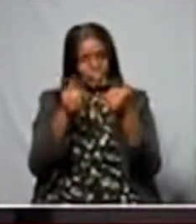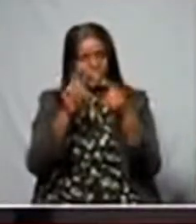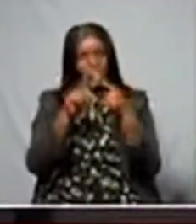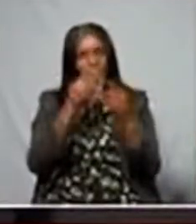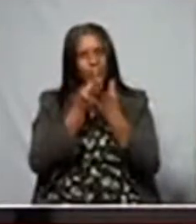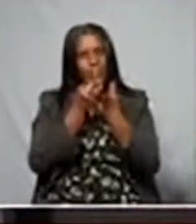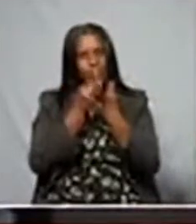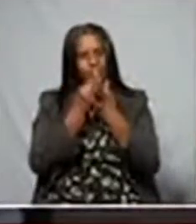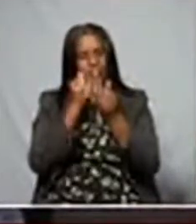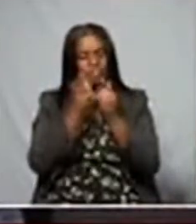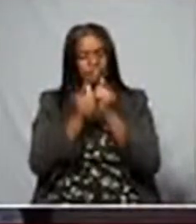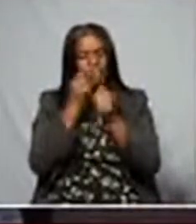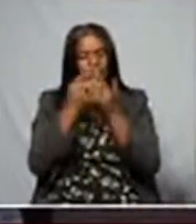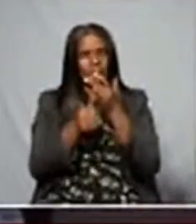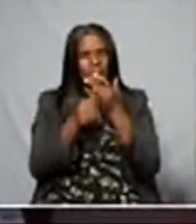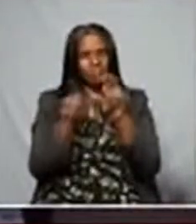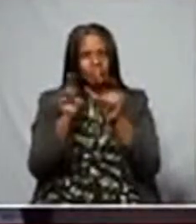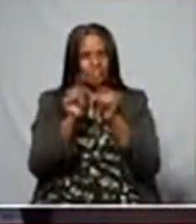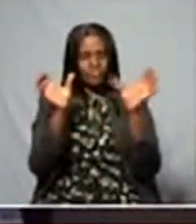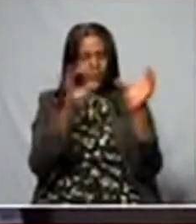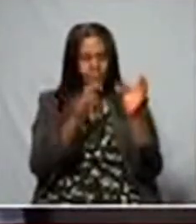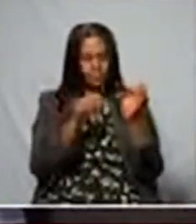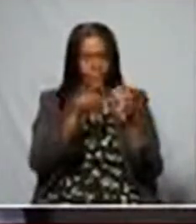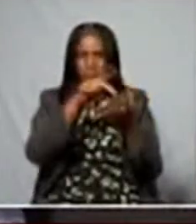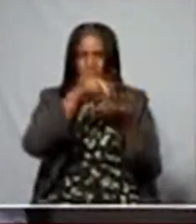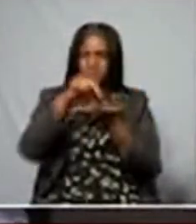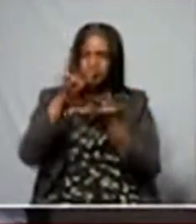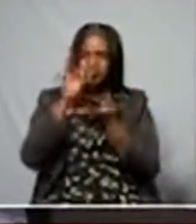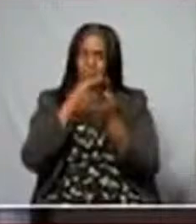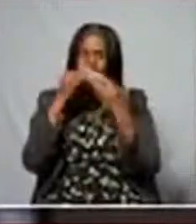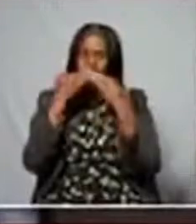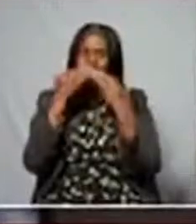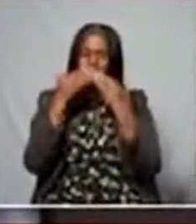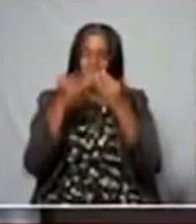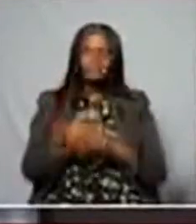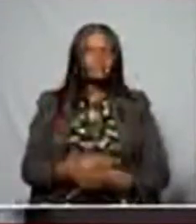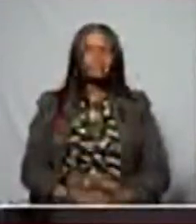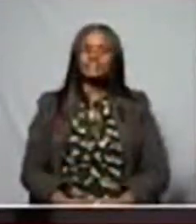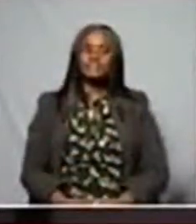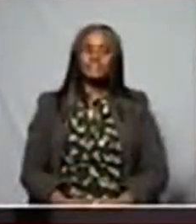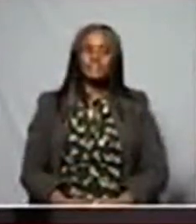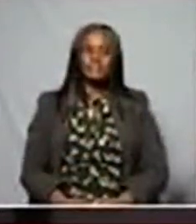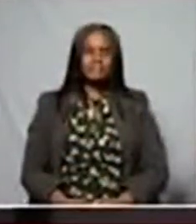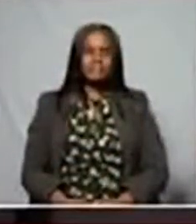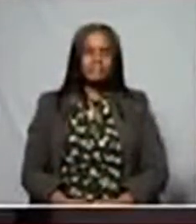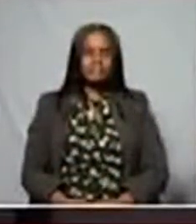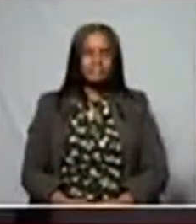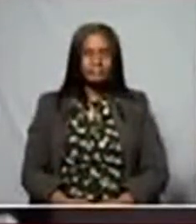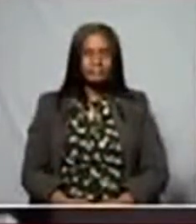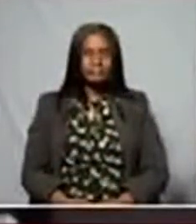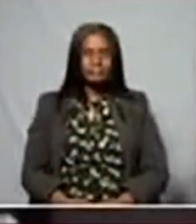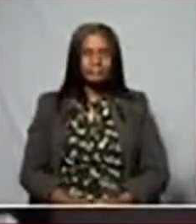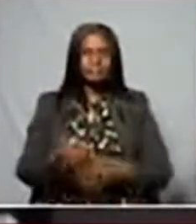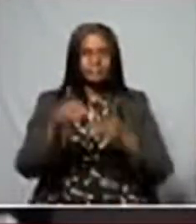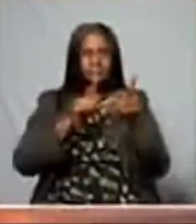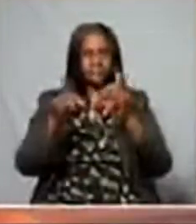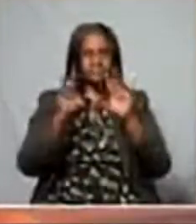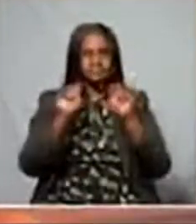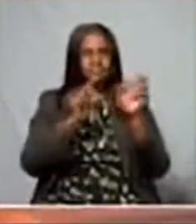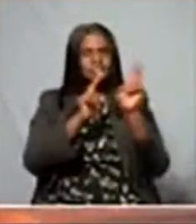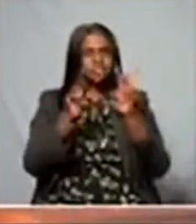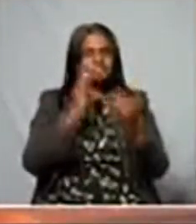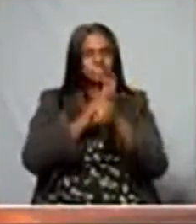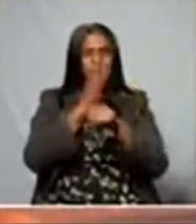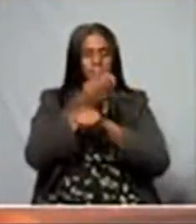money which those communities paid? Thank you. Thank you. Director, can you respond to those and then we'll